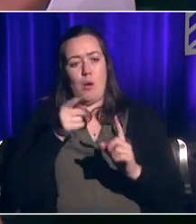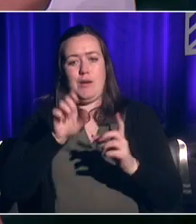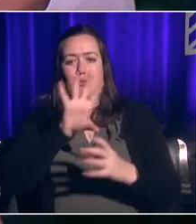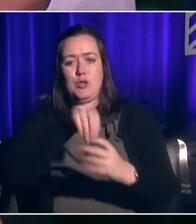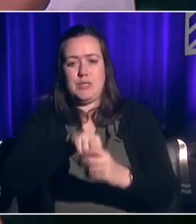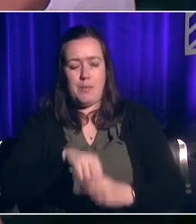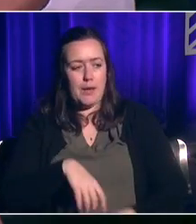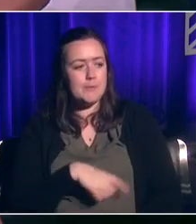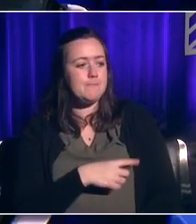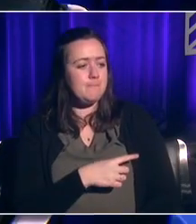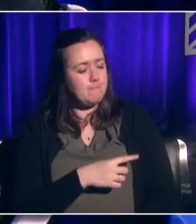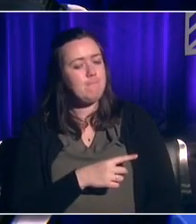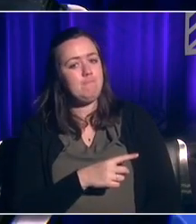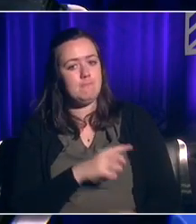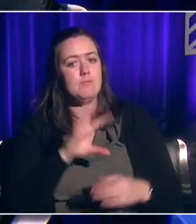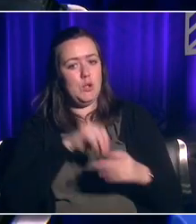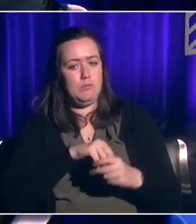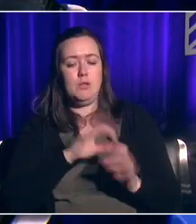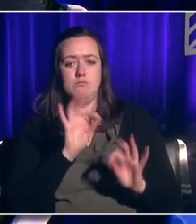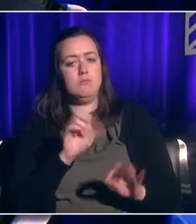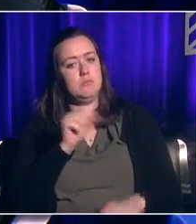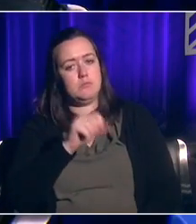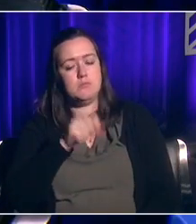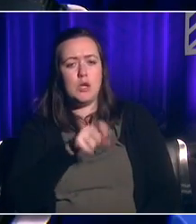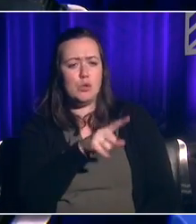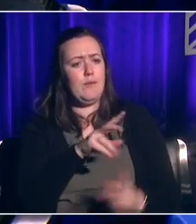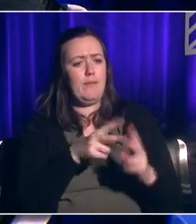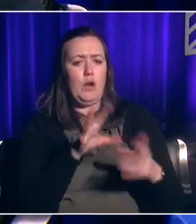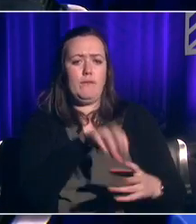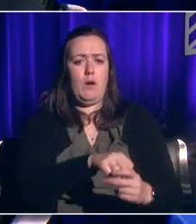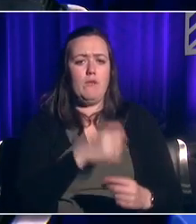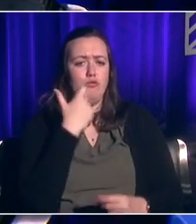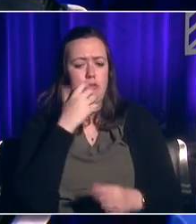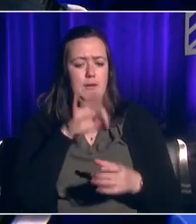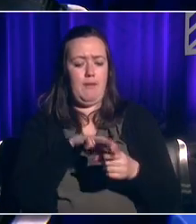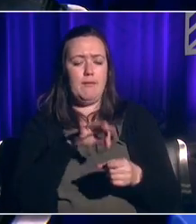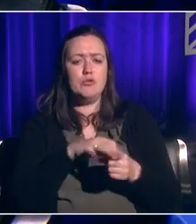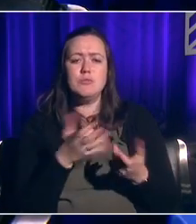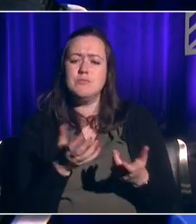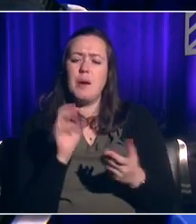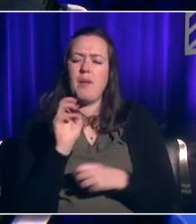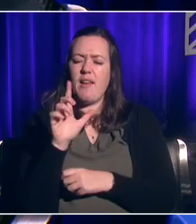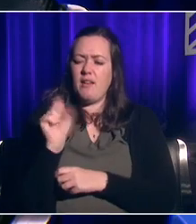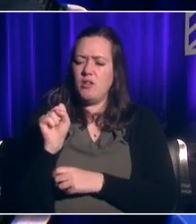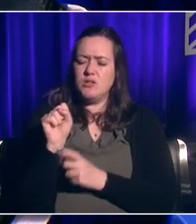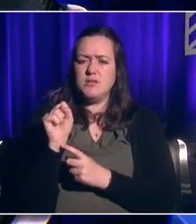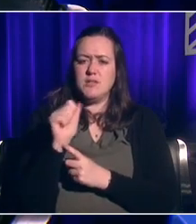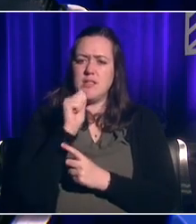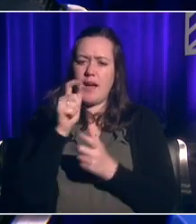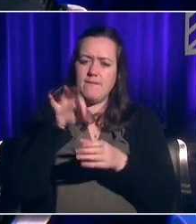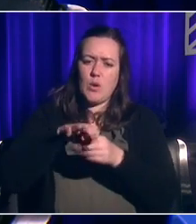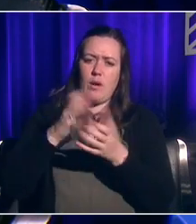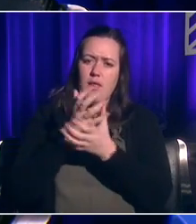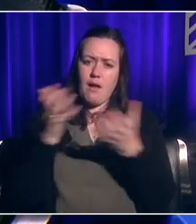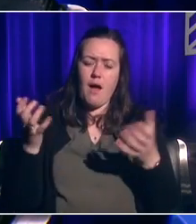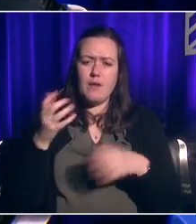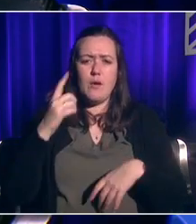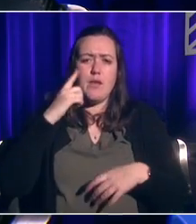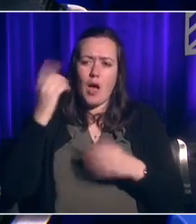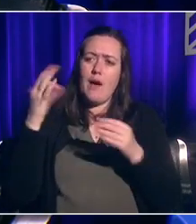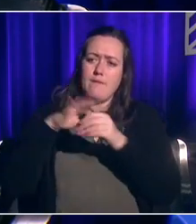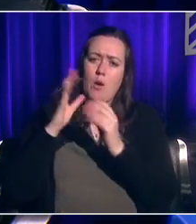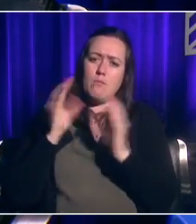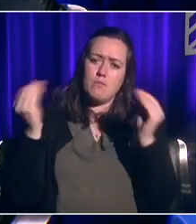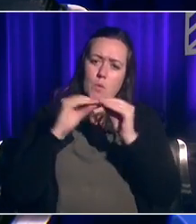involved with in this last election. What has been the barrier, right? The millennials haven't voted as much as maybe we thought that they were going to vote.